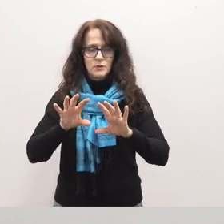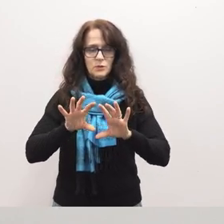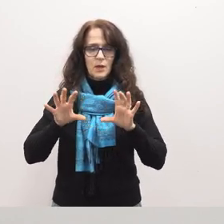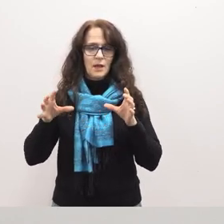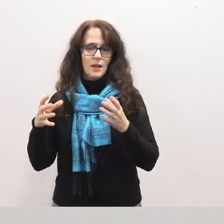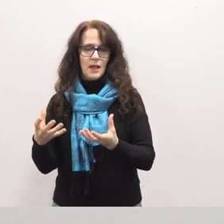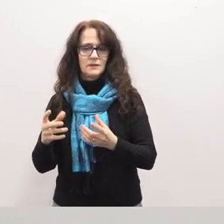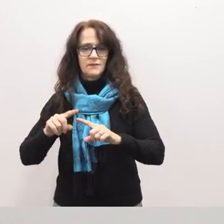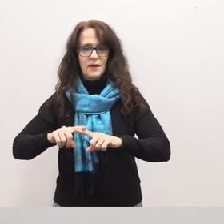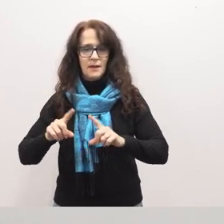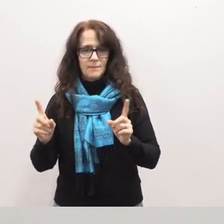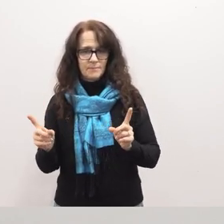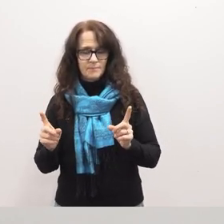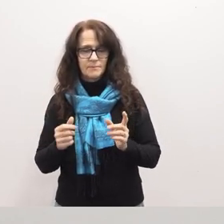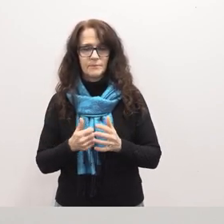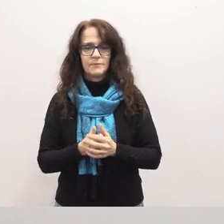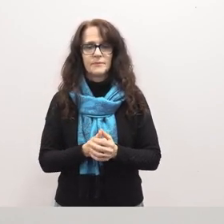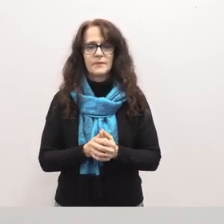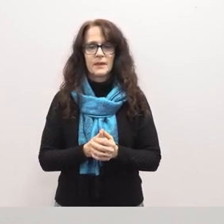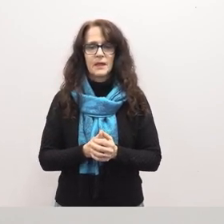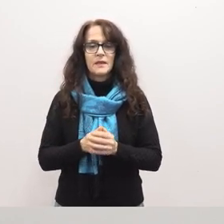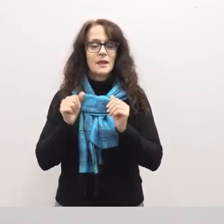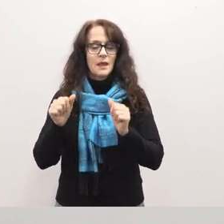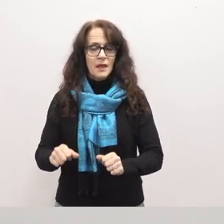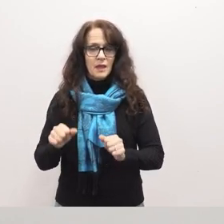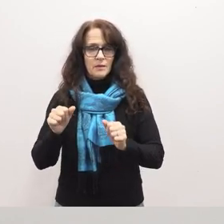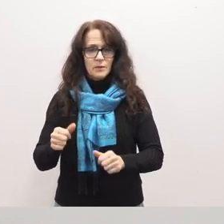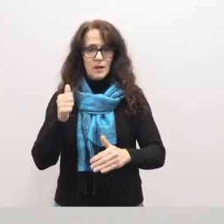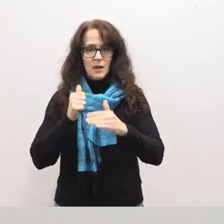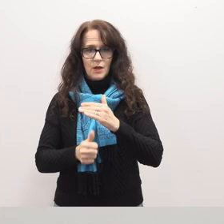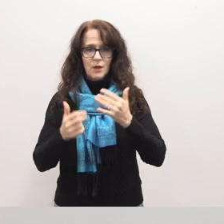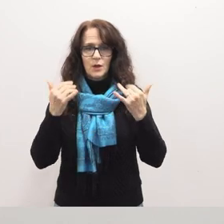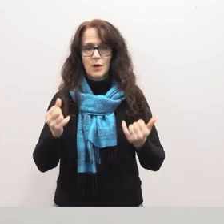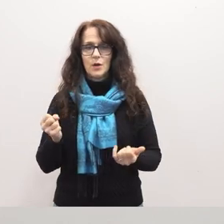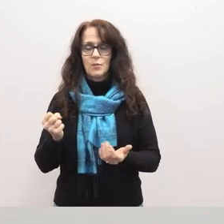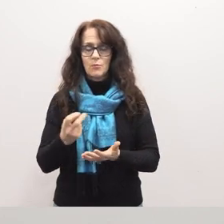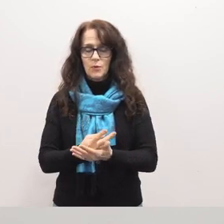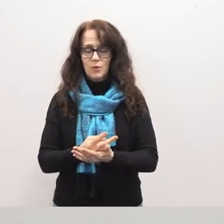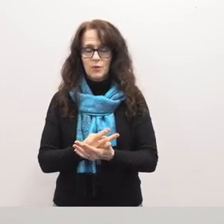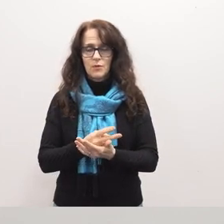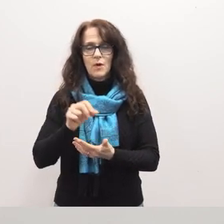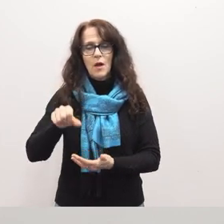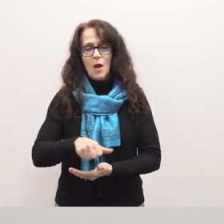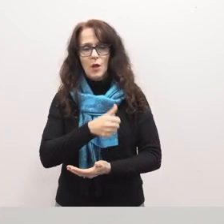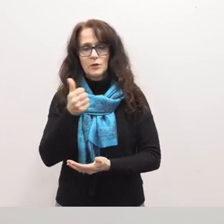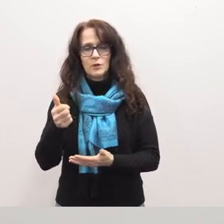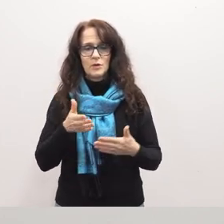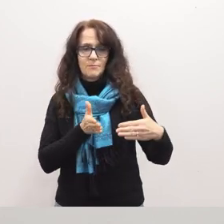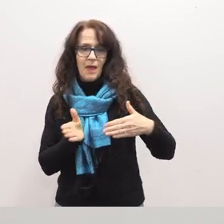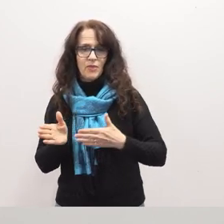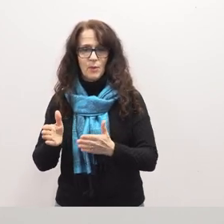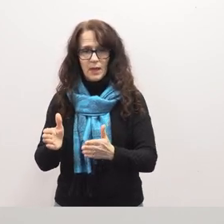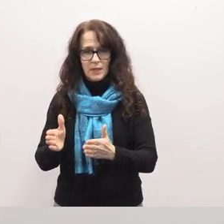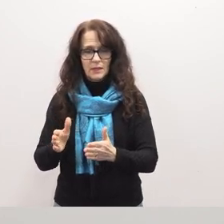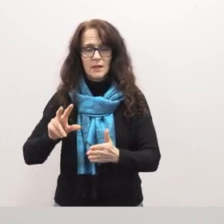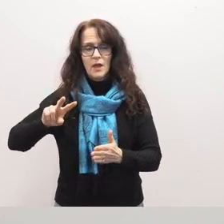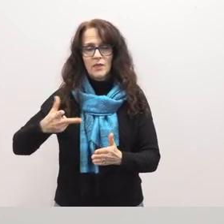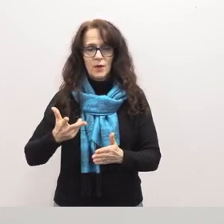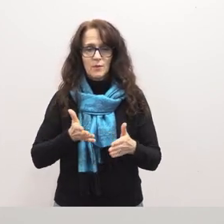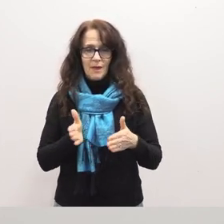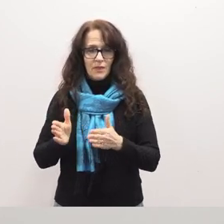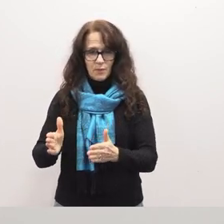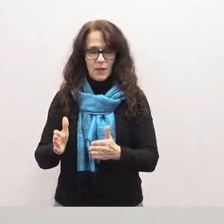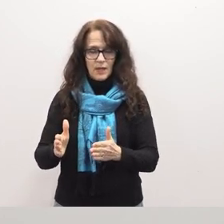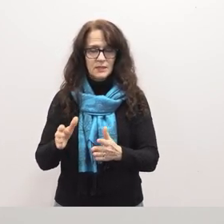reclassification. These students would obviously be eligible under the currently approved alternative pathway. This third pathway would